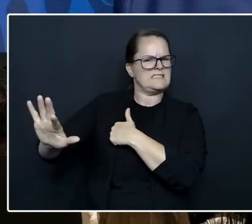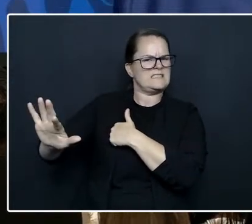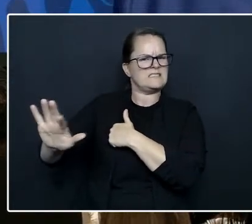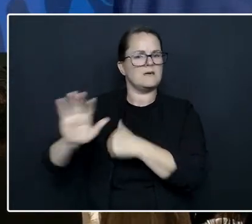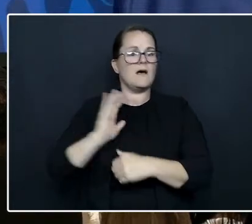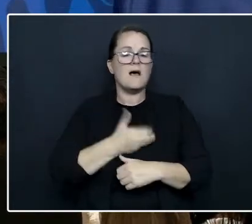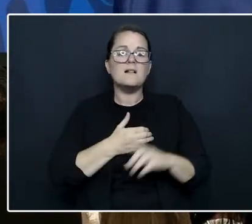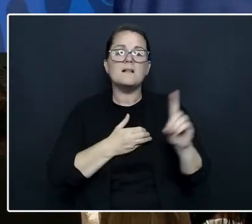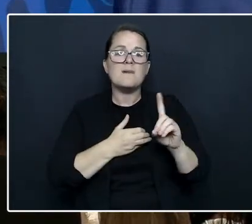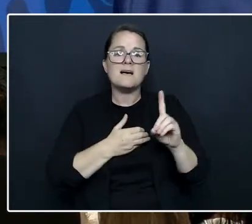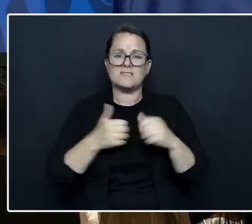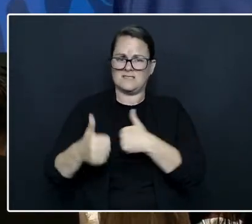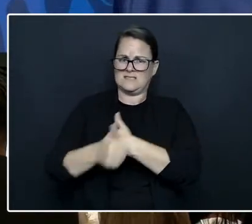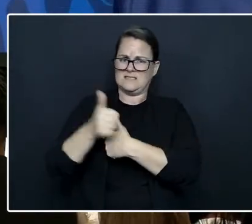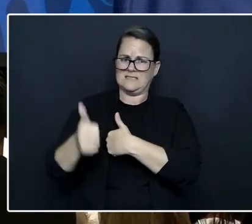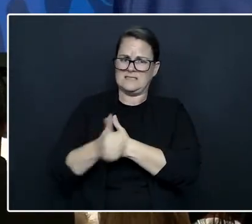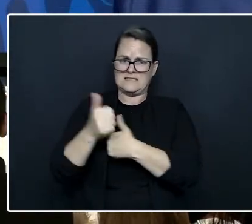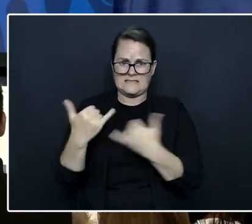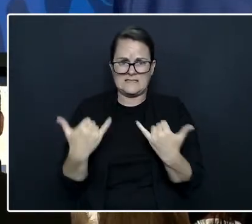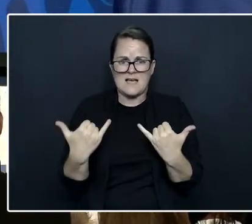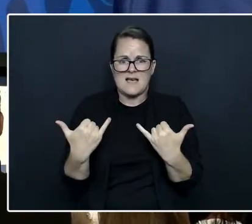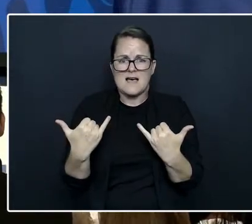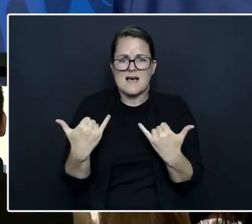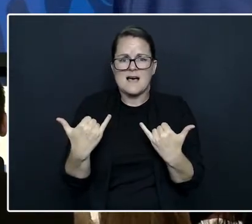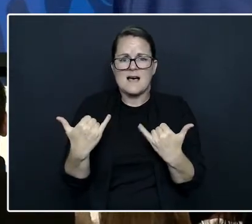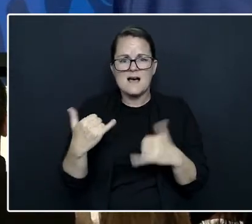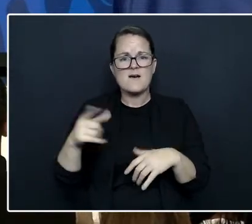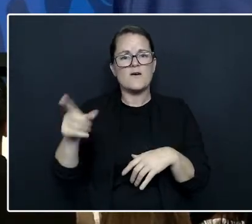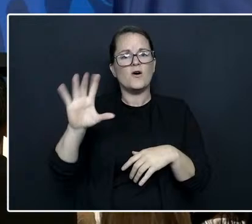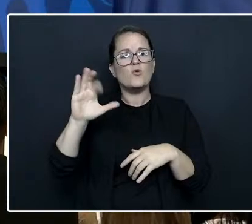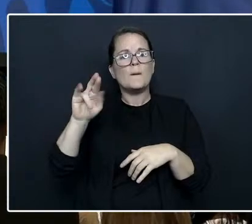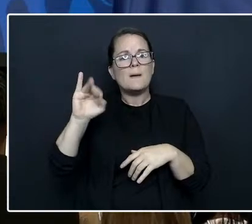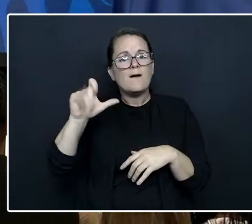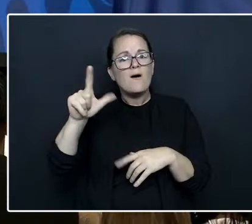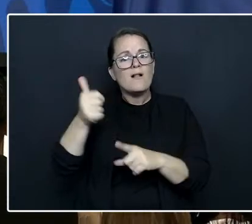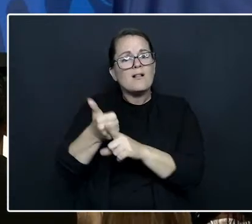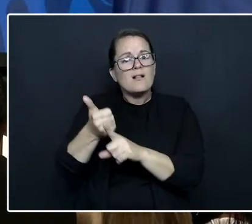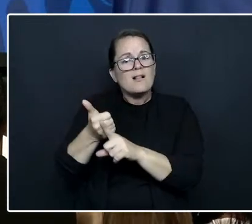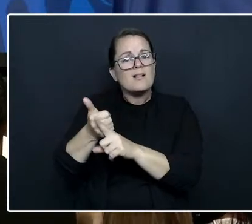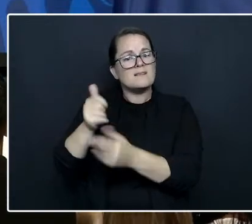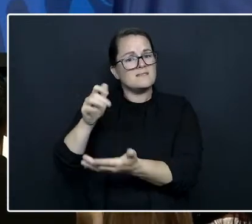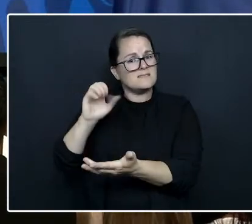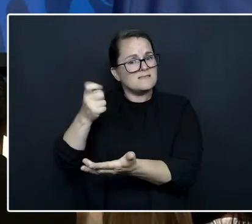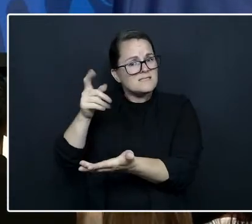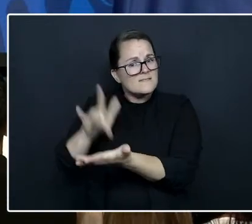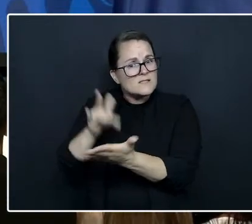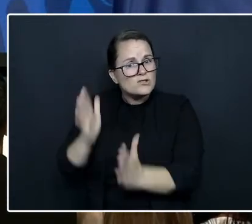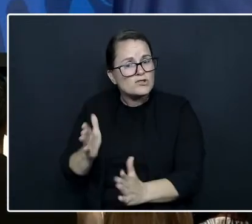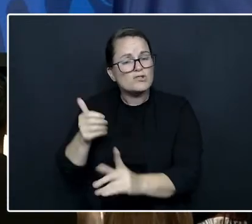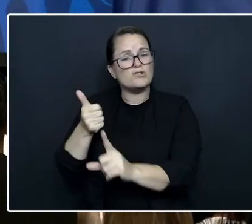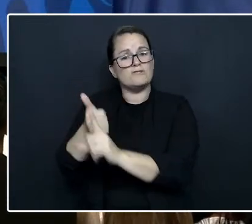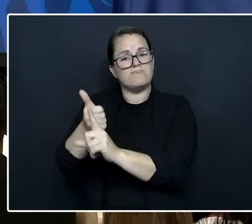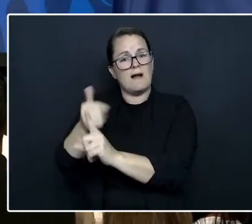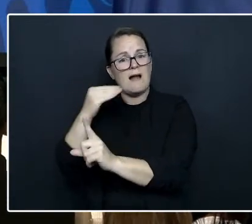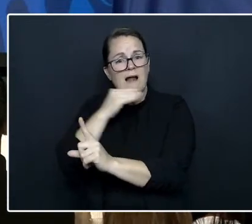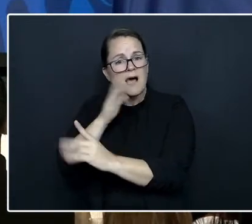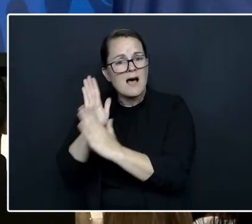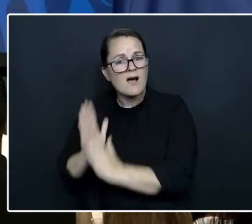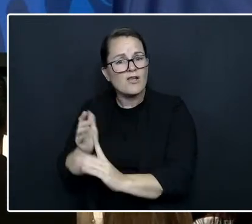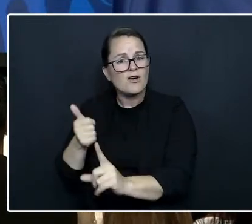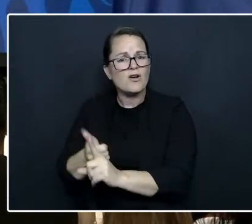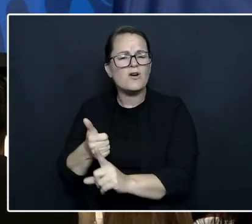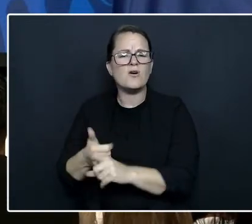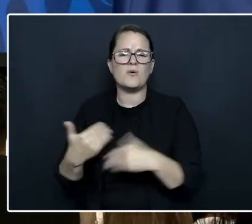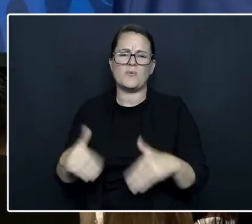an adjudicated sex offender, a liar, and a cheat. Remember, this is the guy who